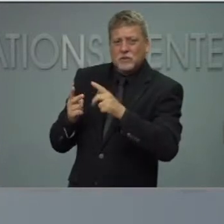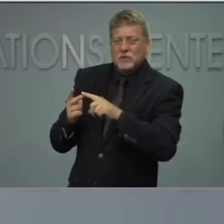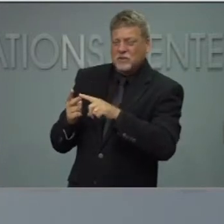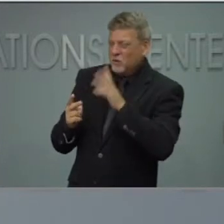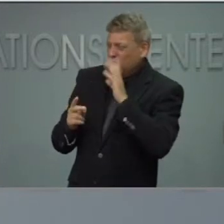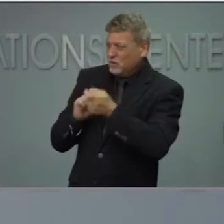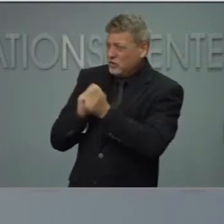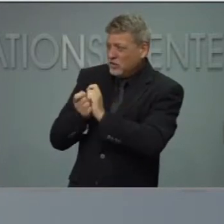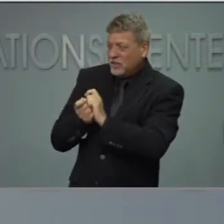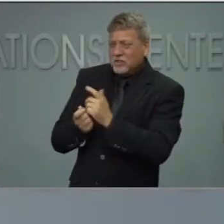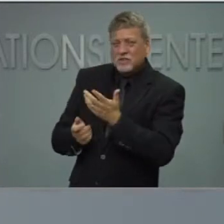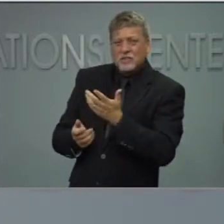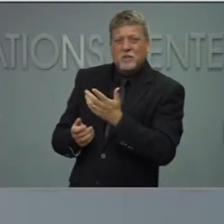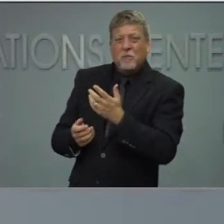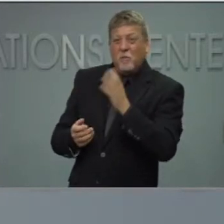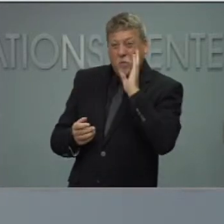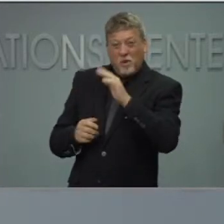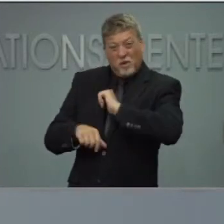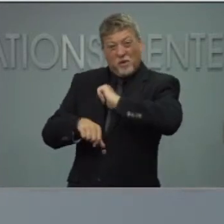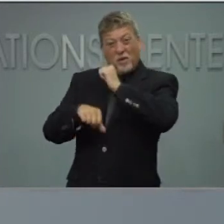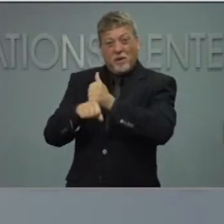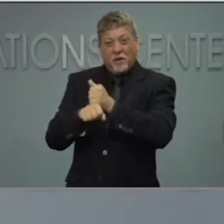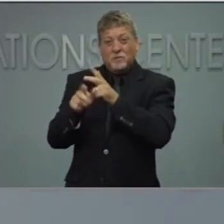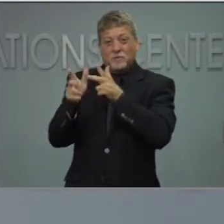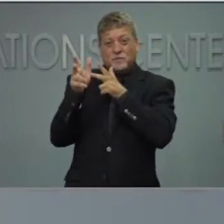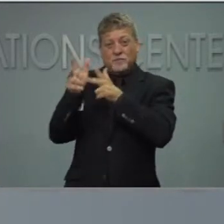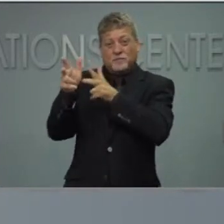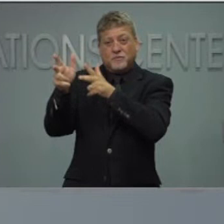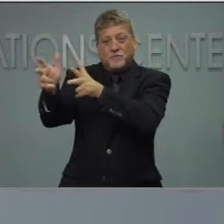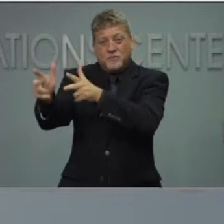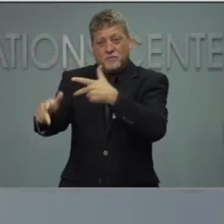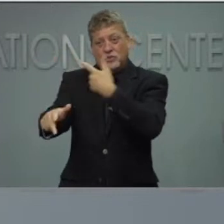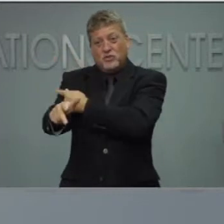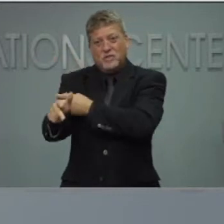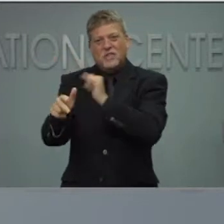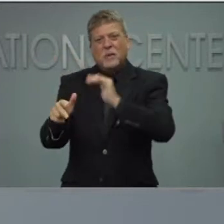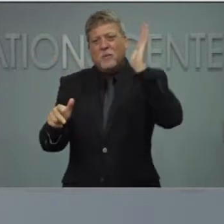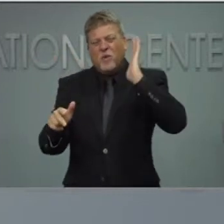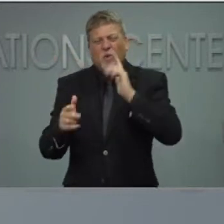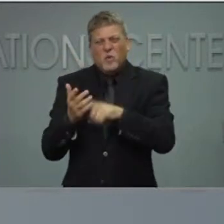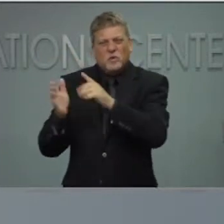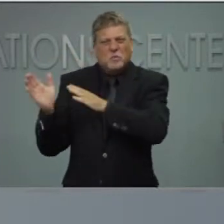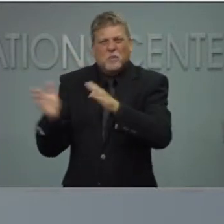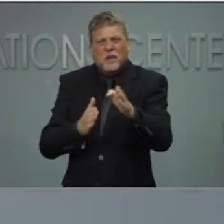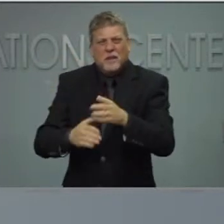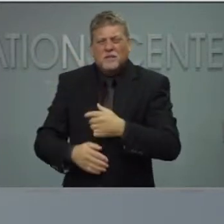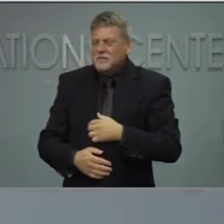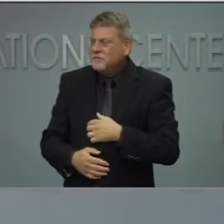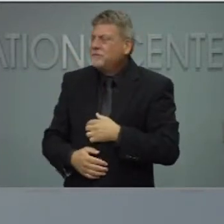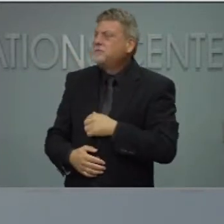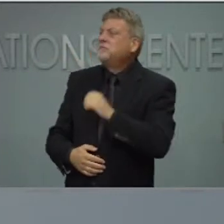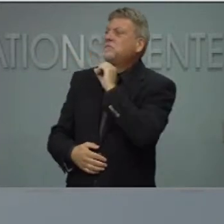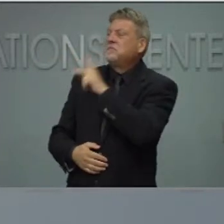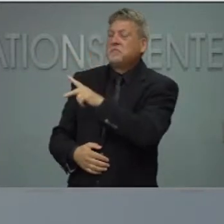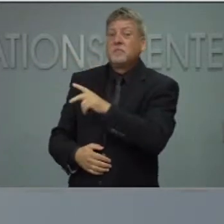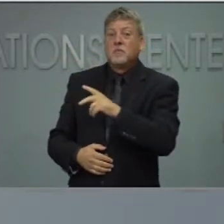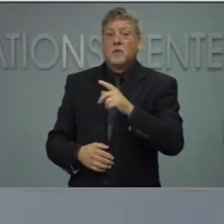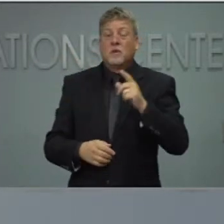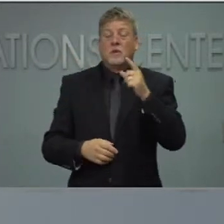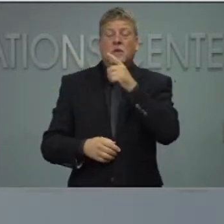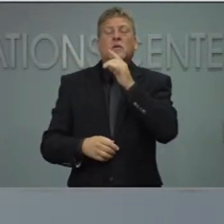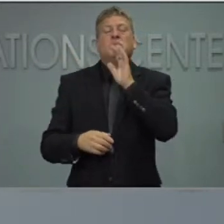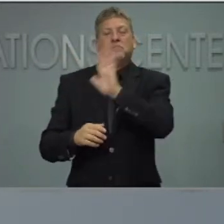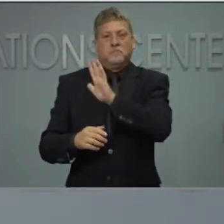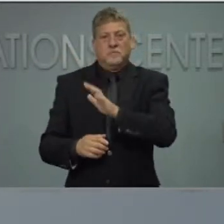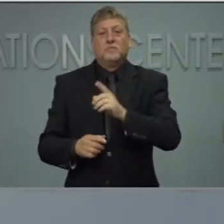vaccination sites? Are we going to see that again? Kind of give us an idea of what this is going to look like in the next several months. We are ready for the third shot for those